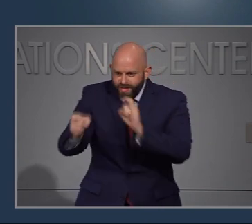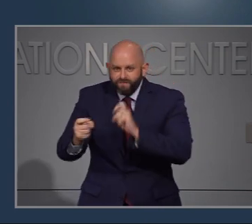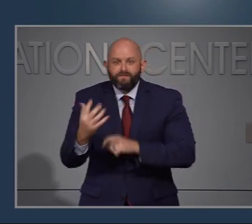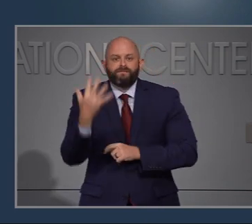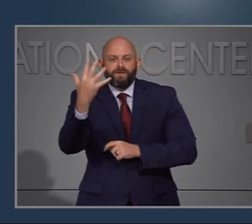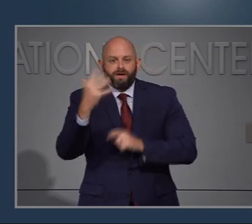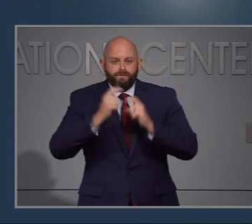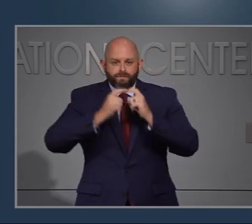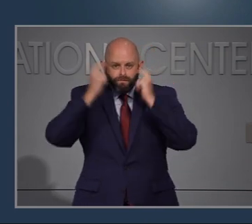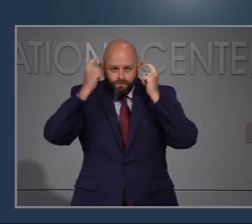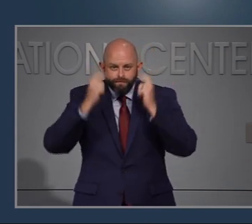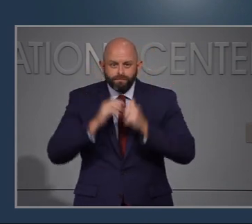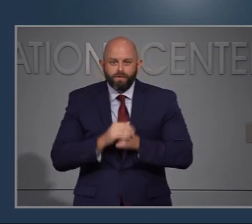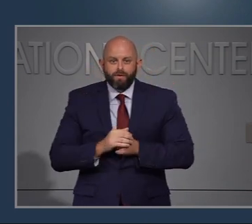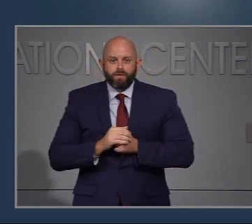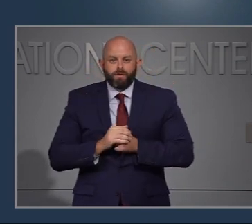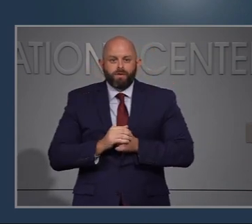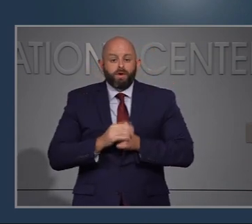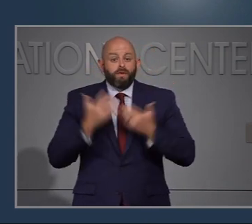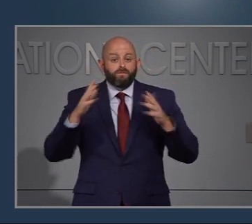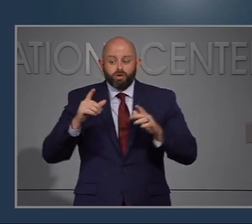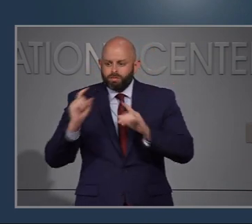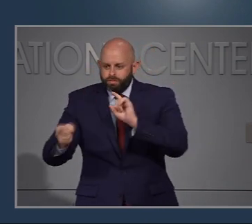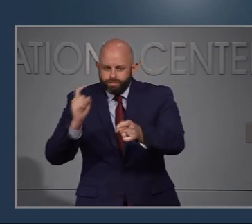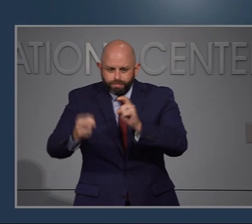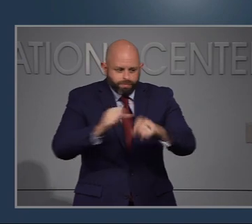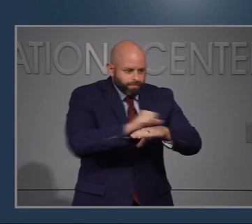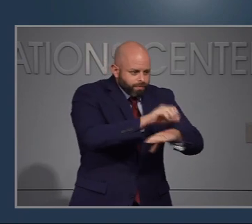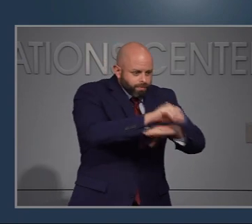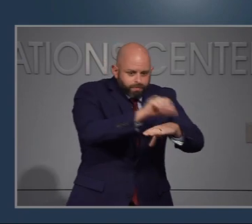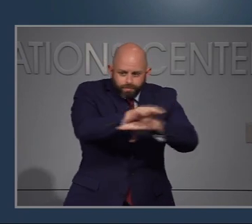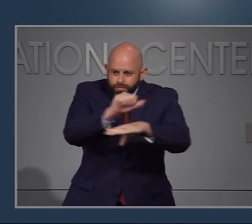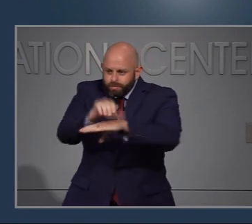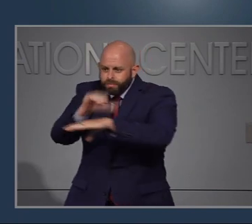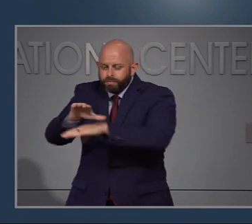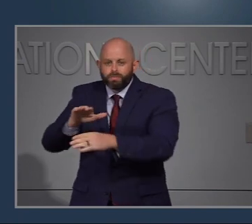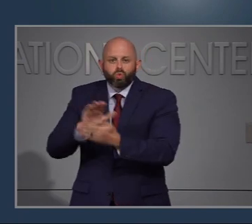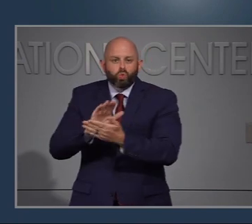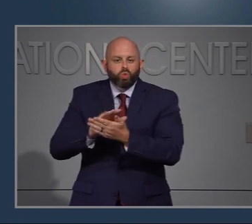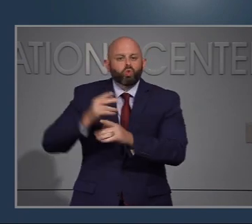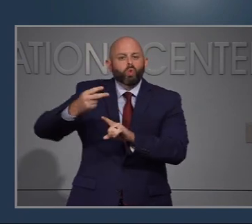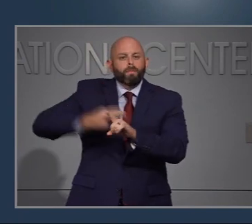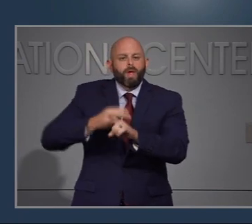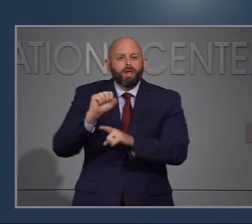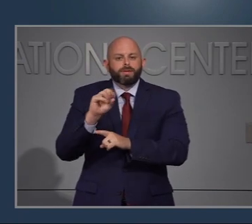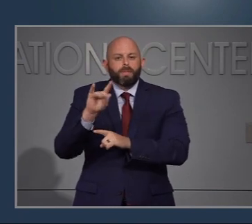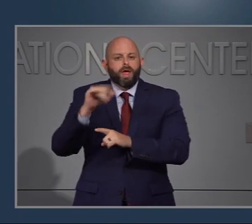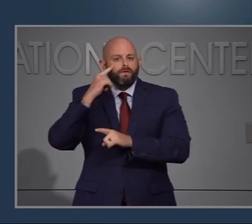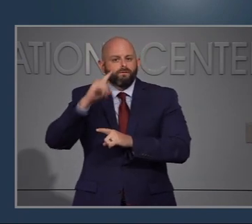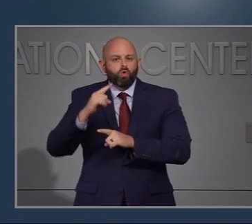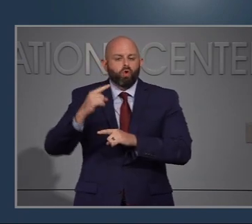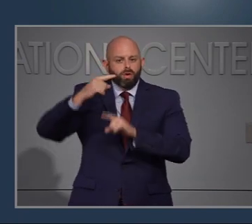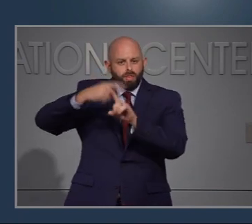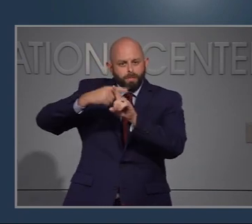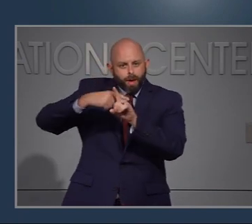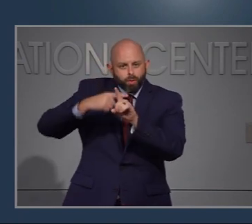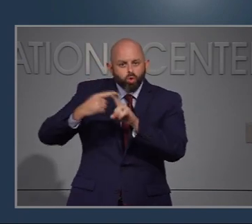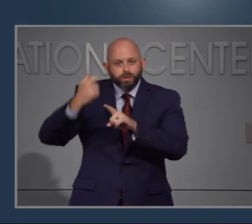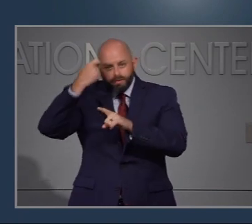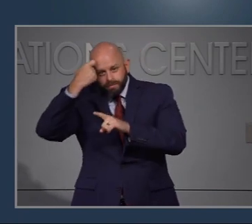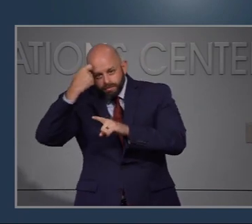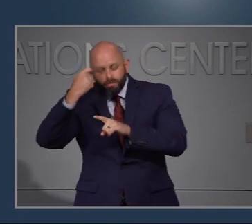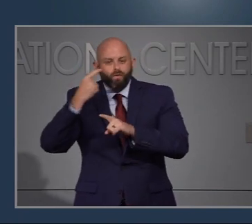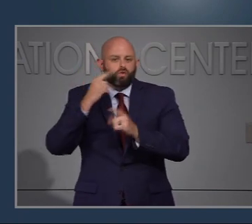already delivered a 2-month supply of thermometers and medical grade equipment for school nurses. Schools will be required